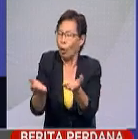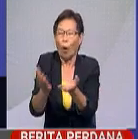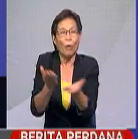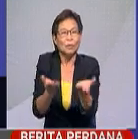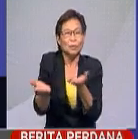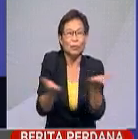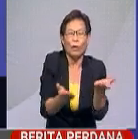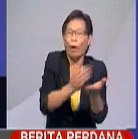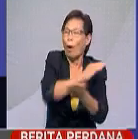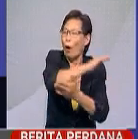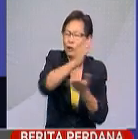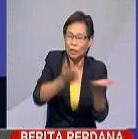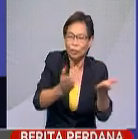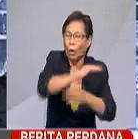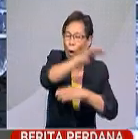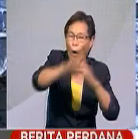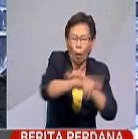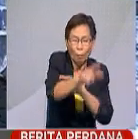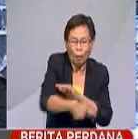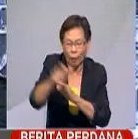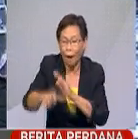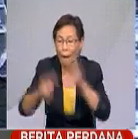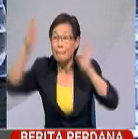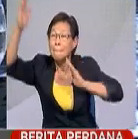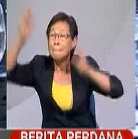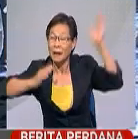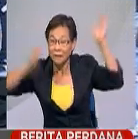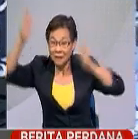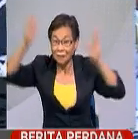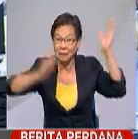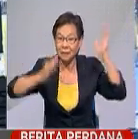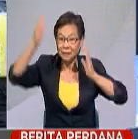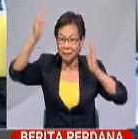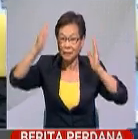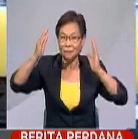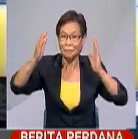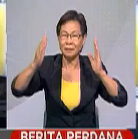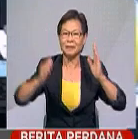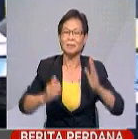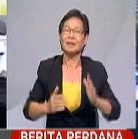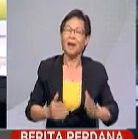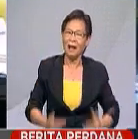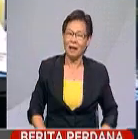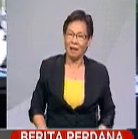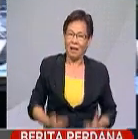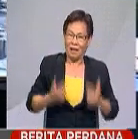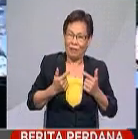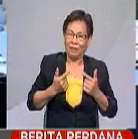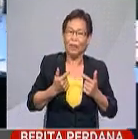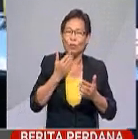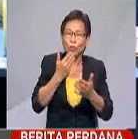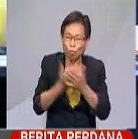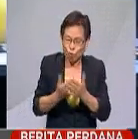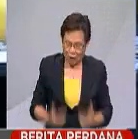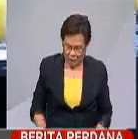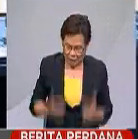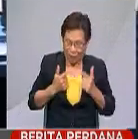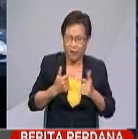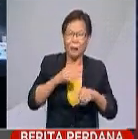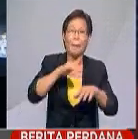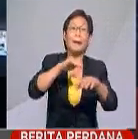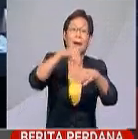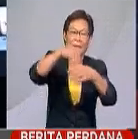single citizen in this nation a decent standard of living by